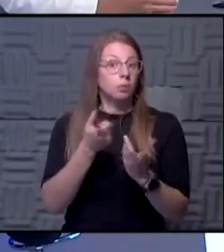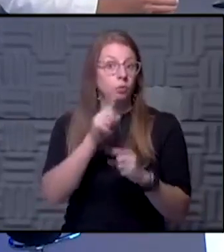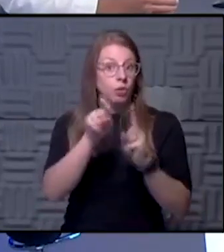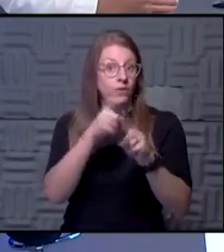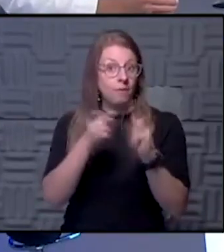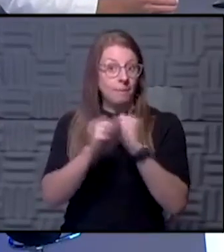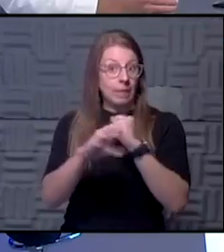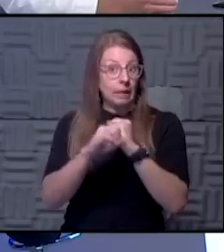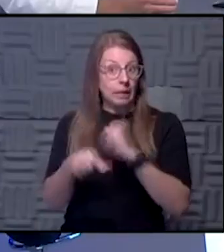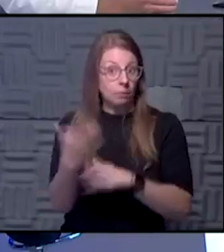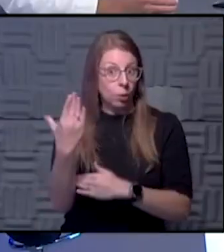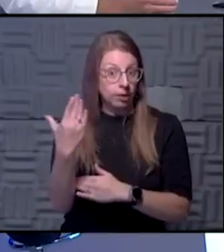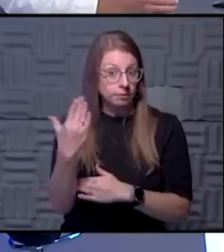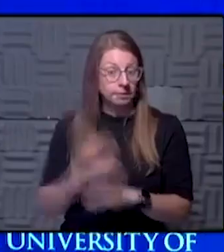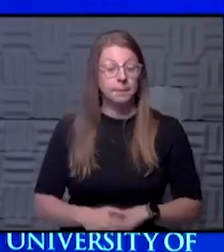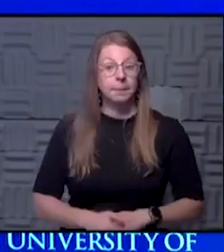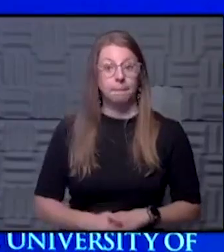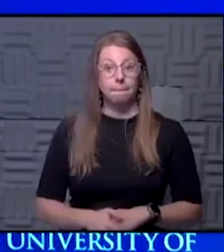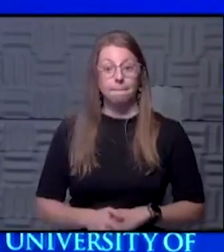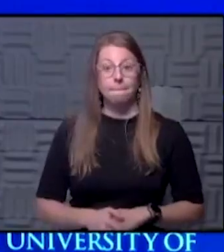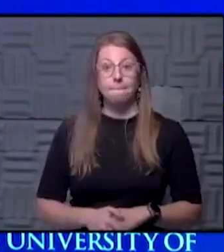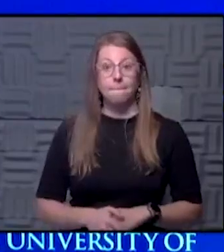morning.